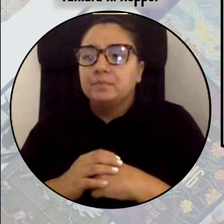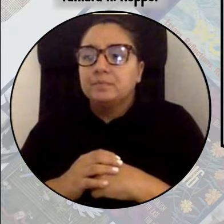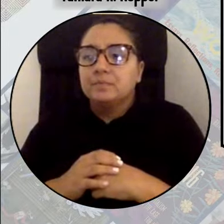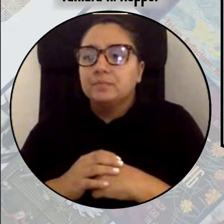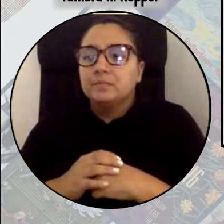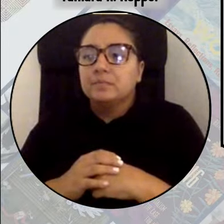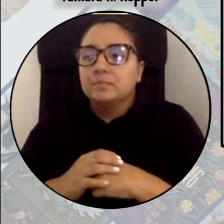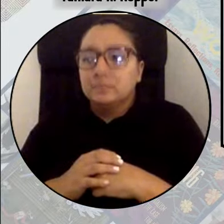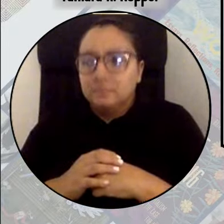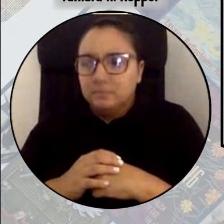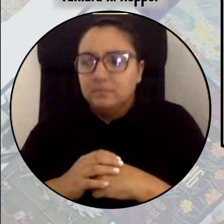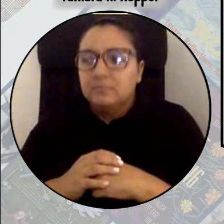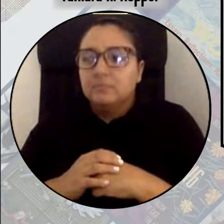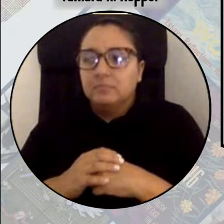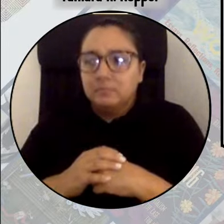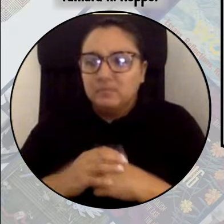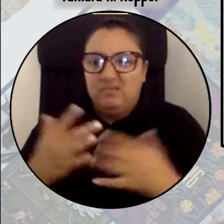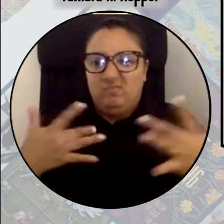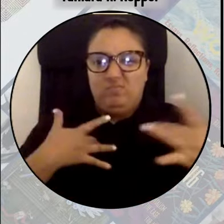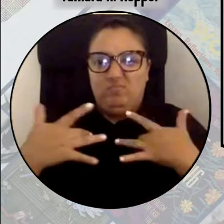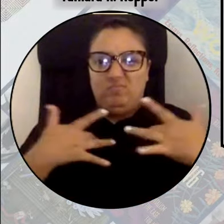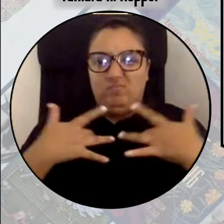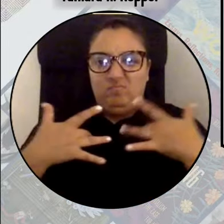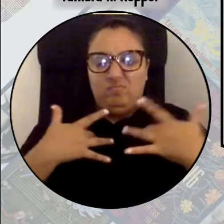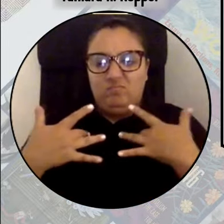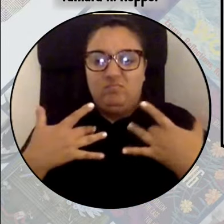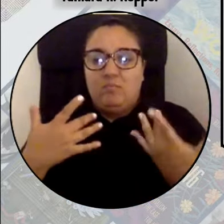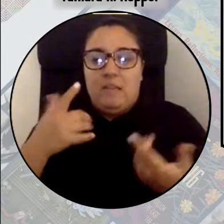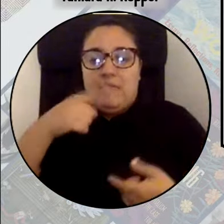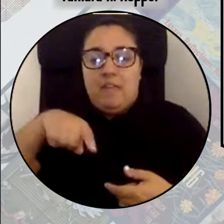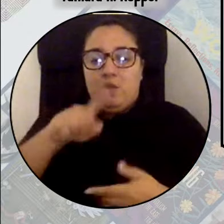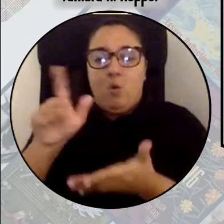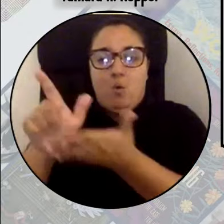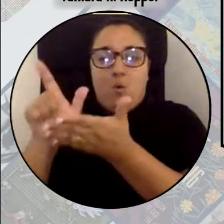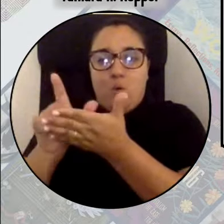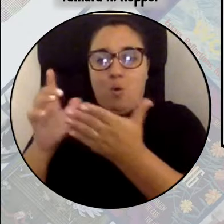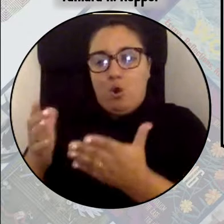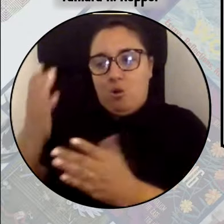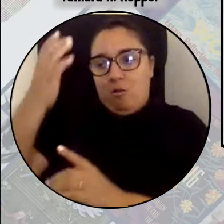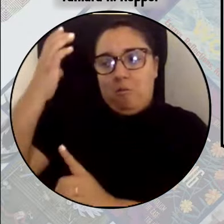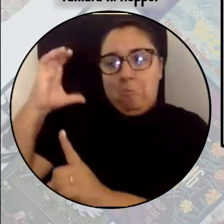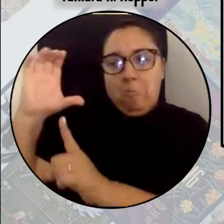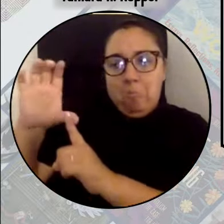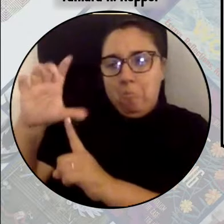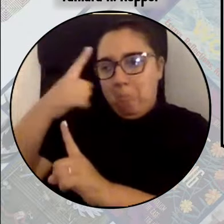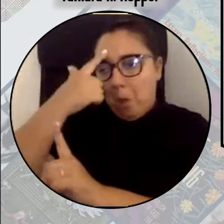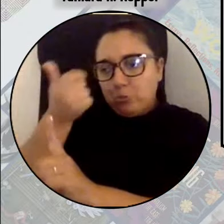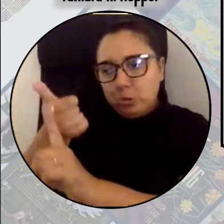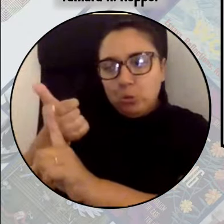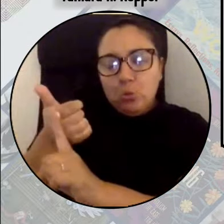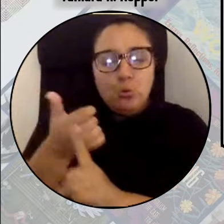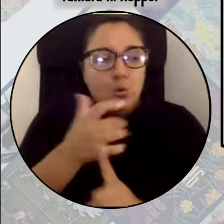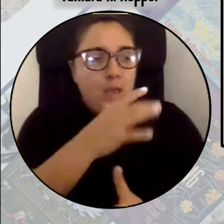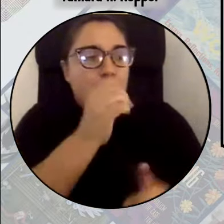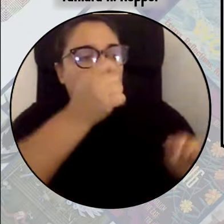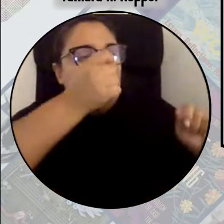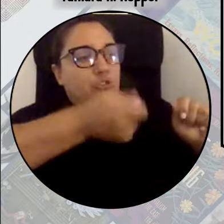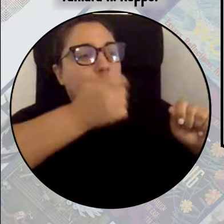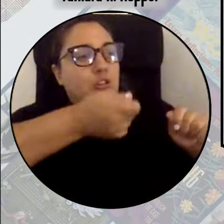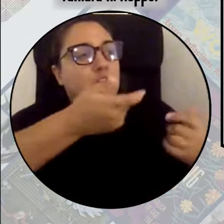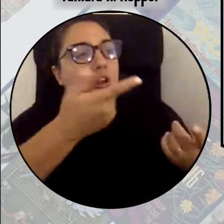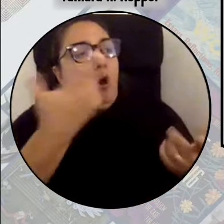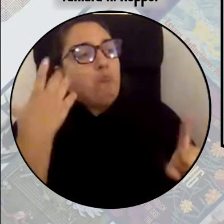prosecutorial and judicial discretion, meaning there are concerns that judges or prosecutors were being